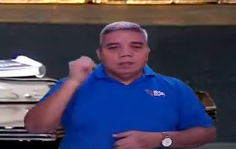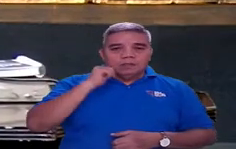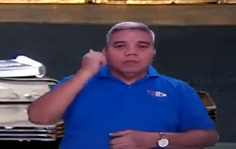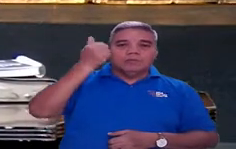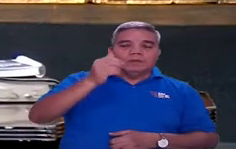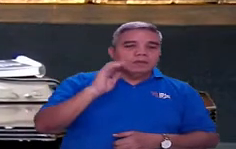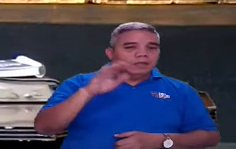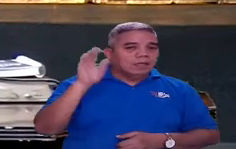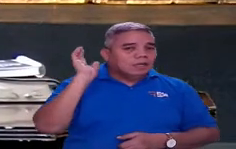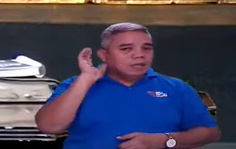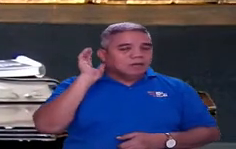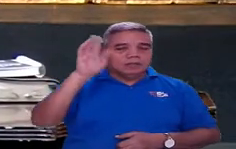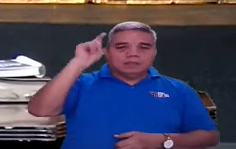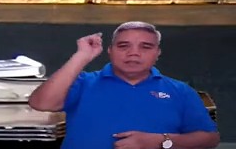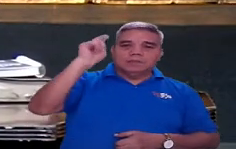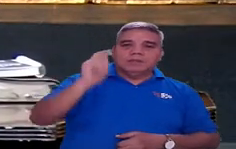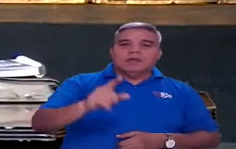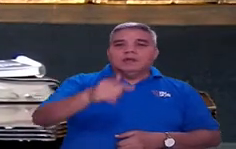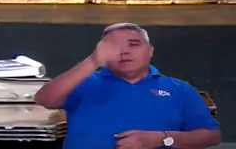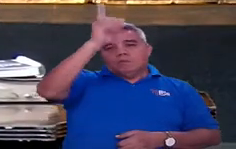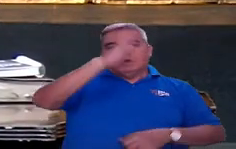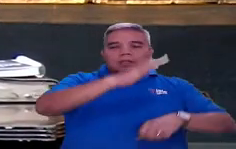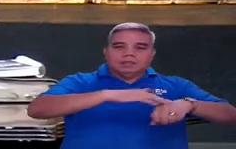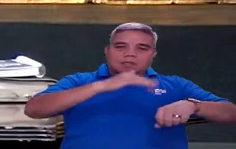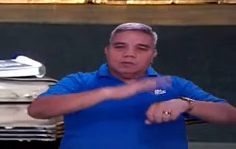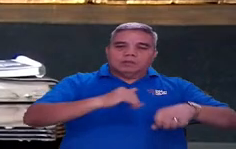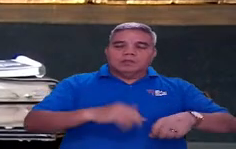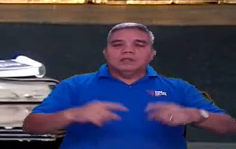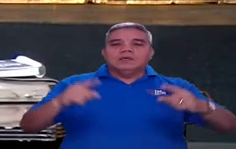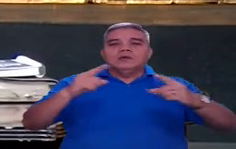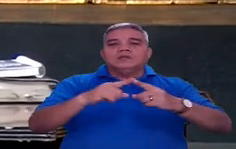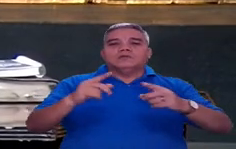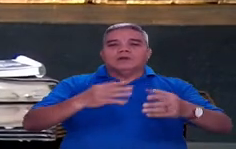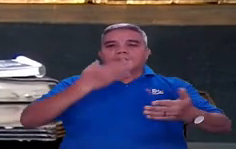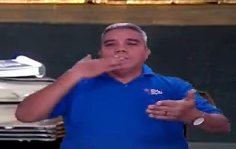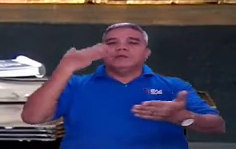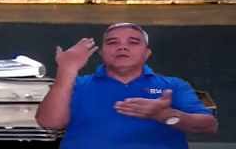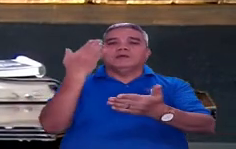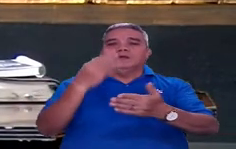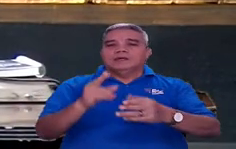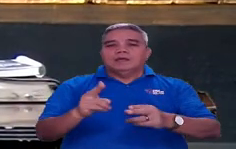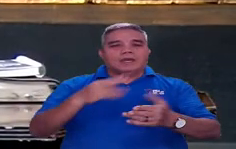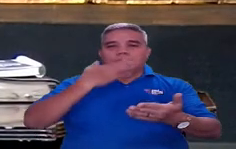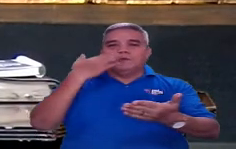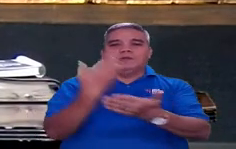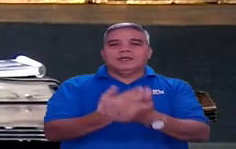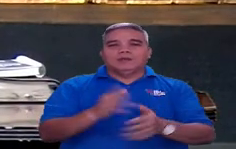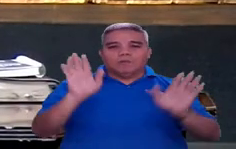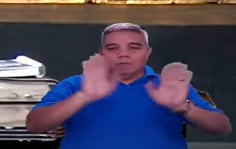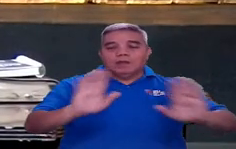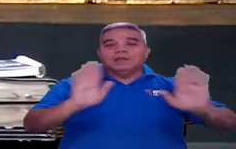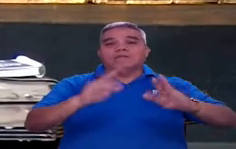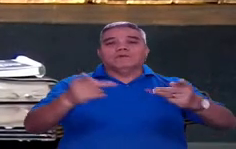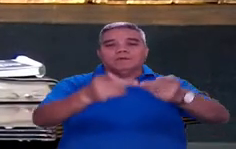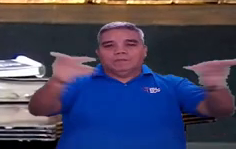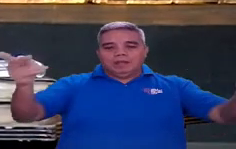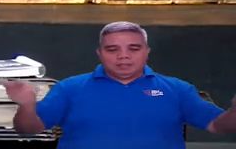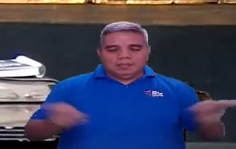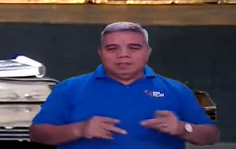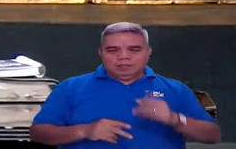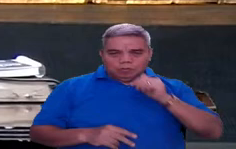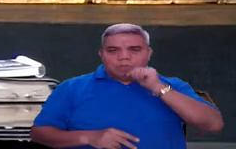Tomorrow we will hear a testimony of one that God has called to a unique place. And